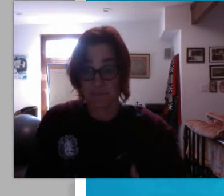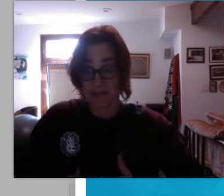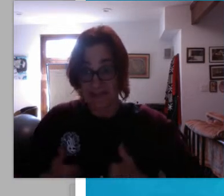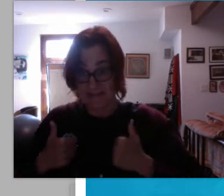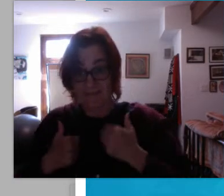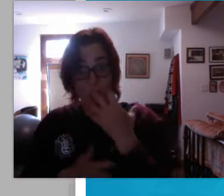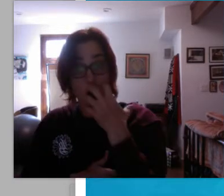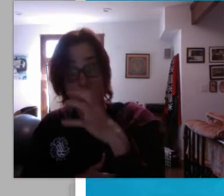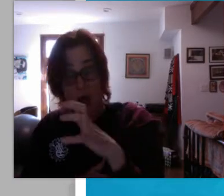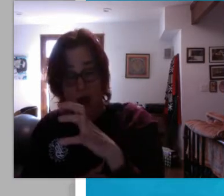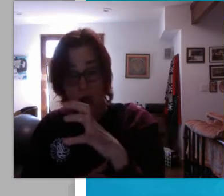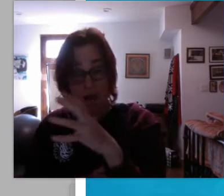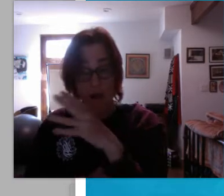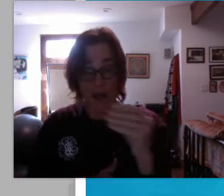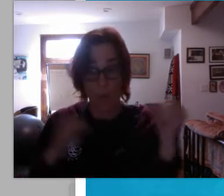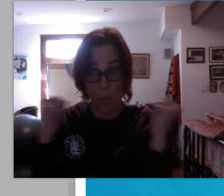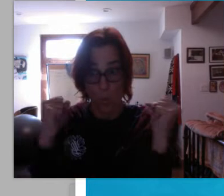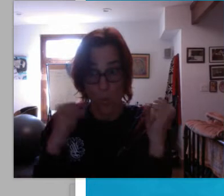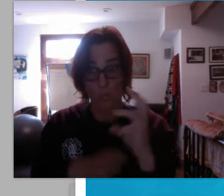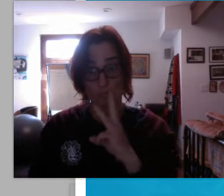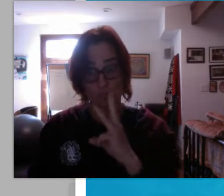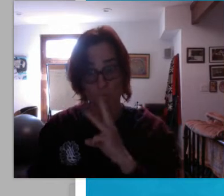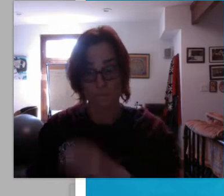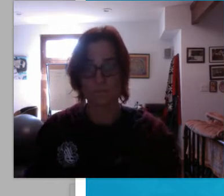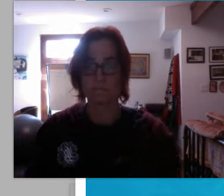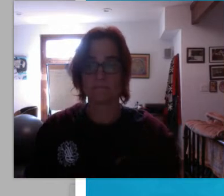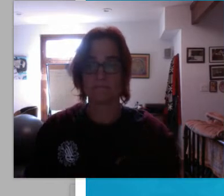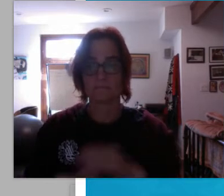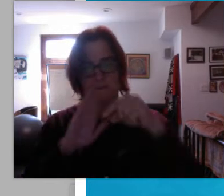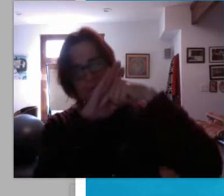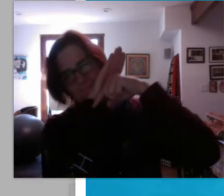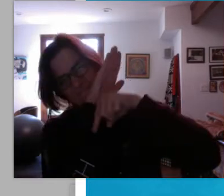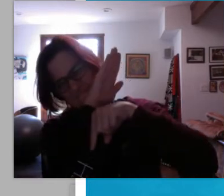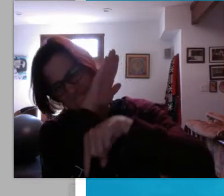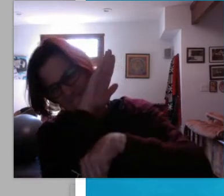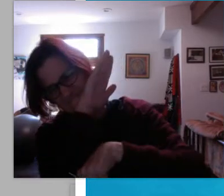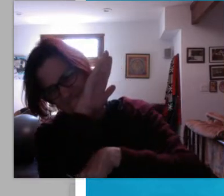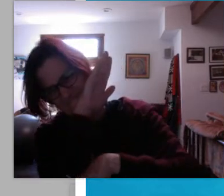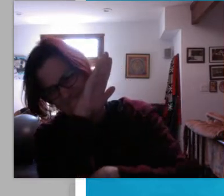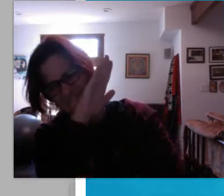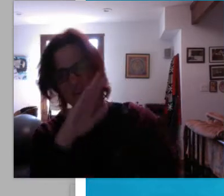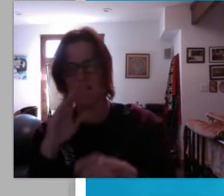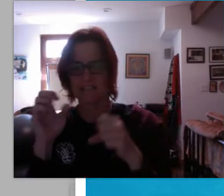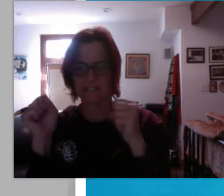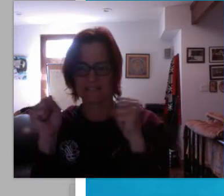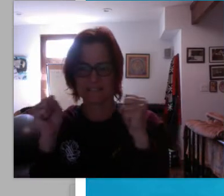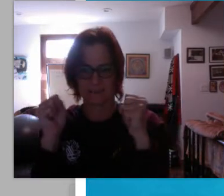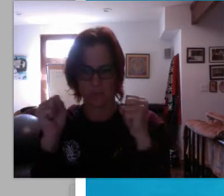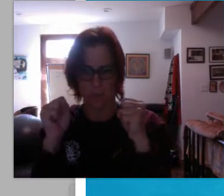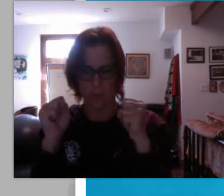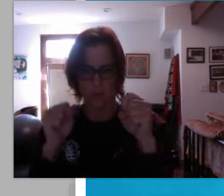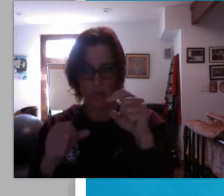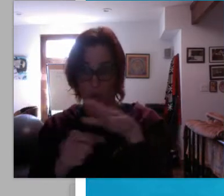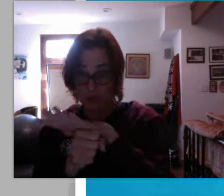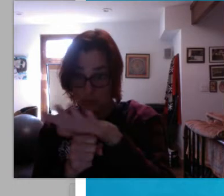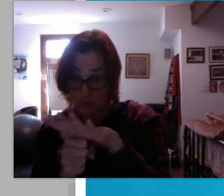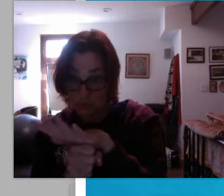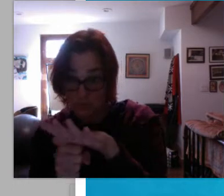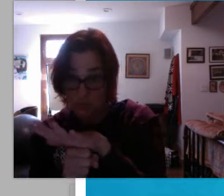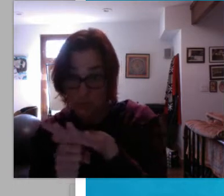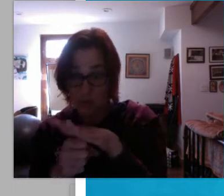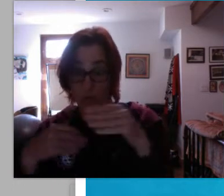Living in hot and cold water. The very cold, deep ocean zone has